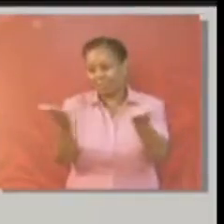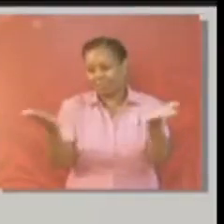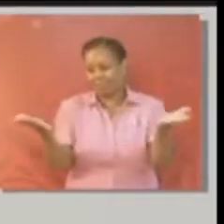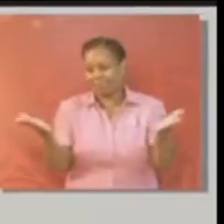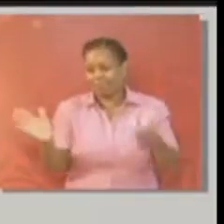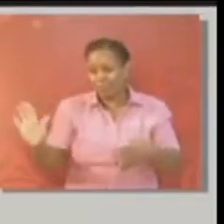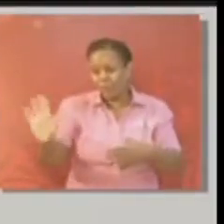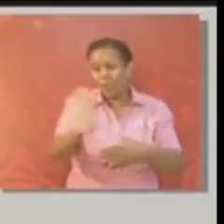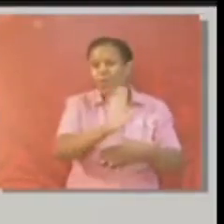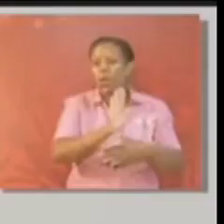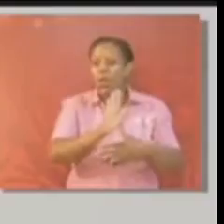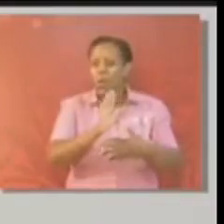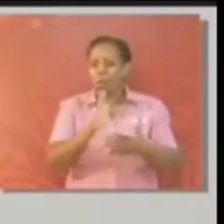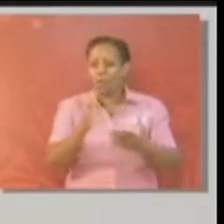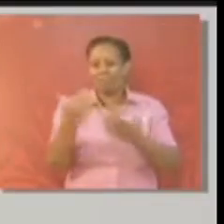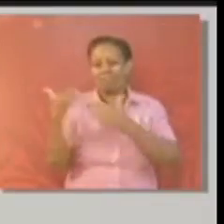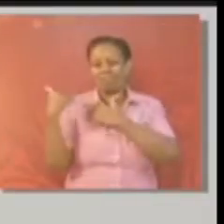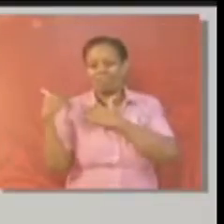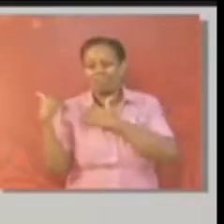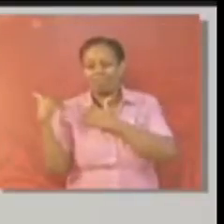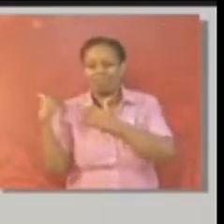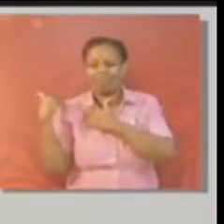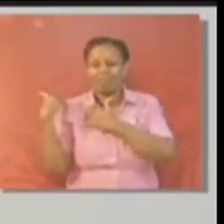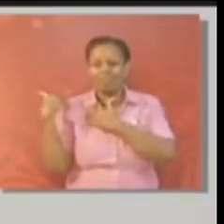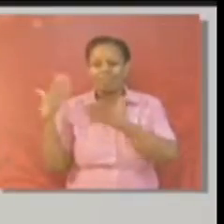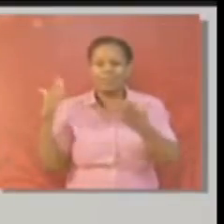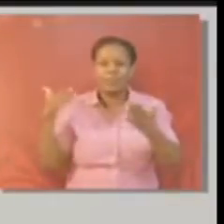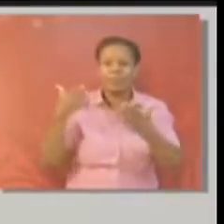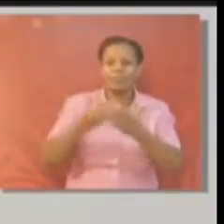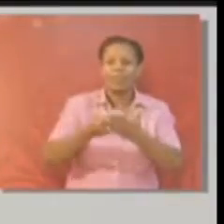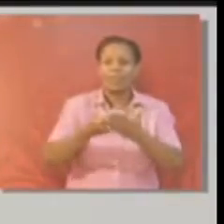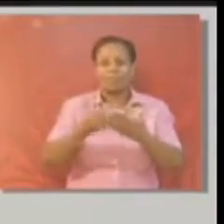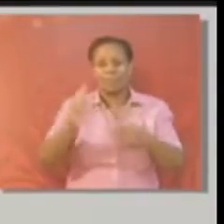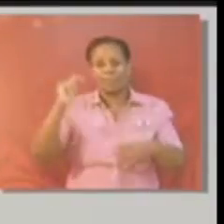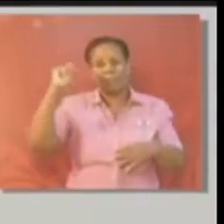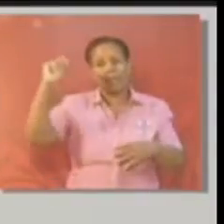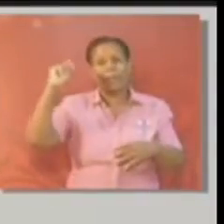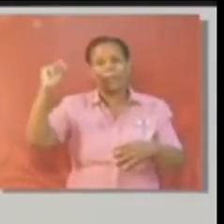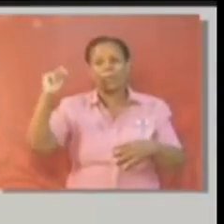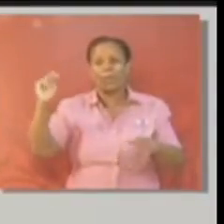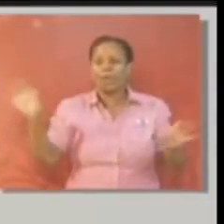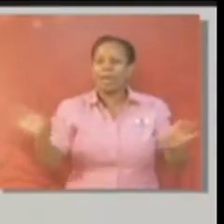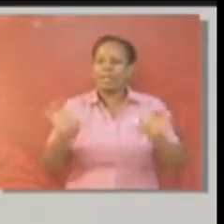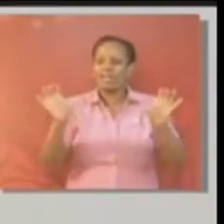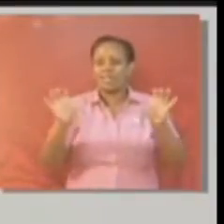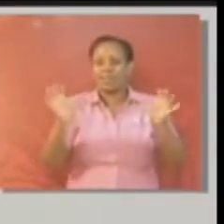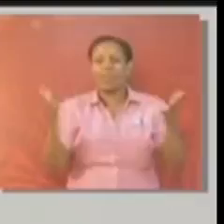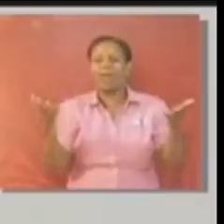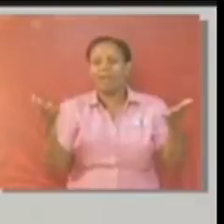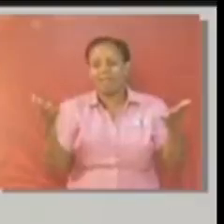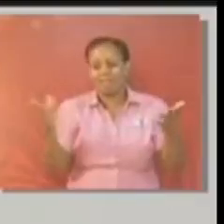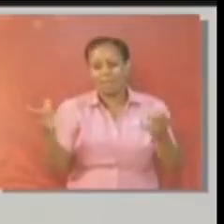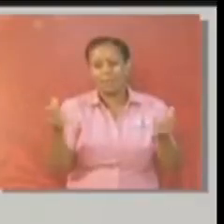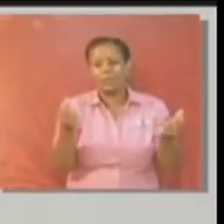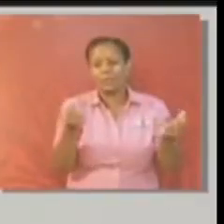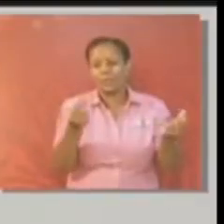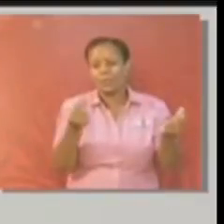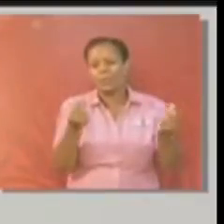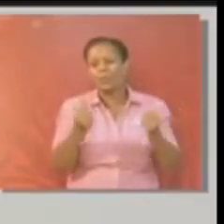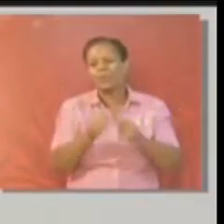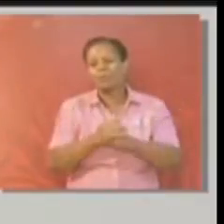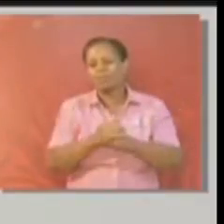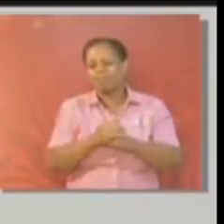Tobago. How do you conduct yourselves? Let me refer to those three parties.